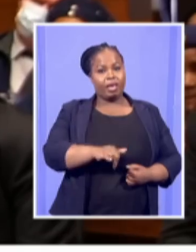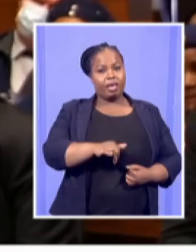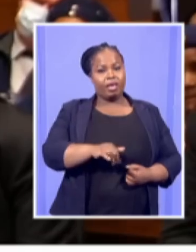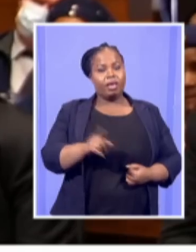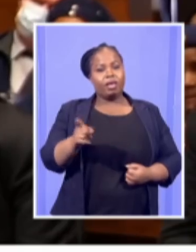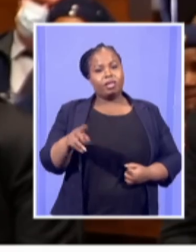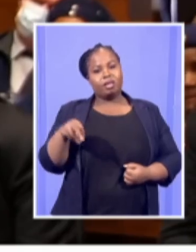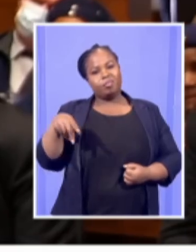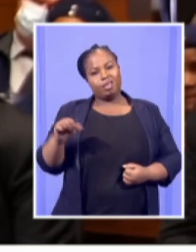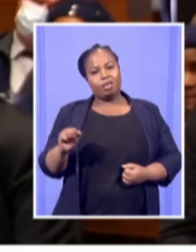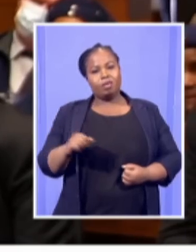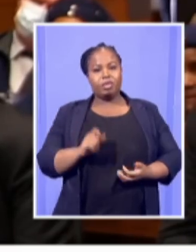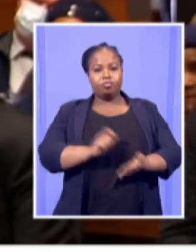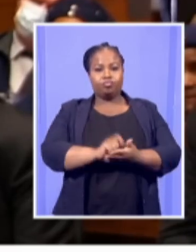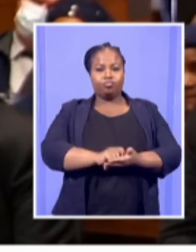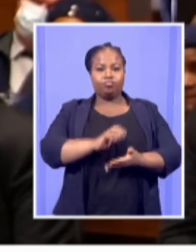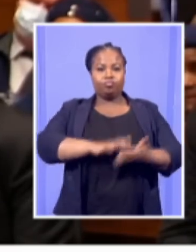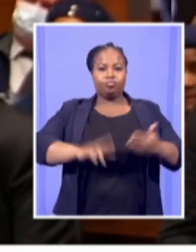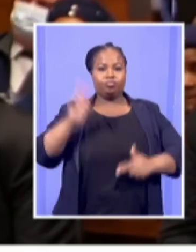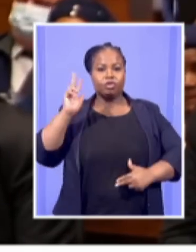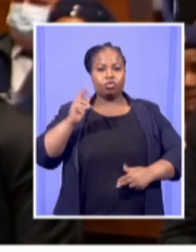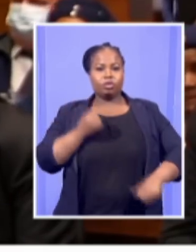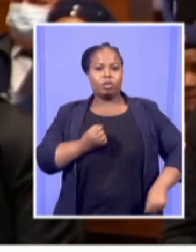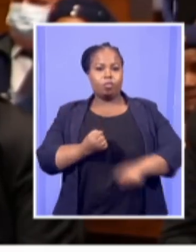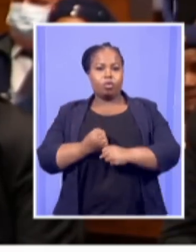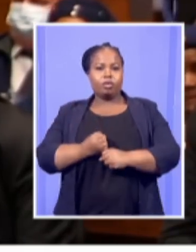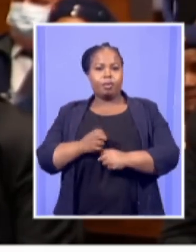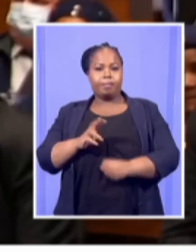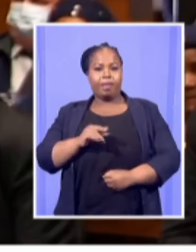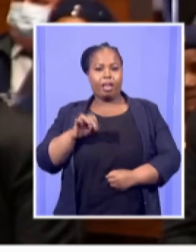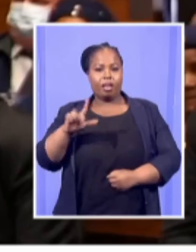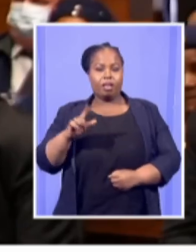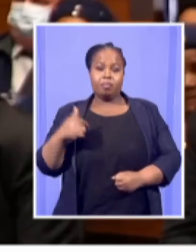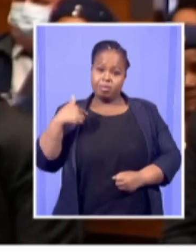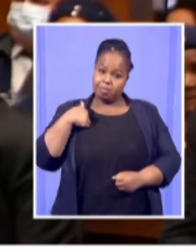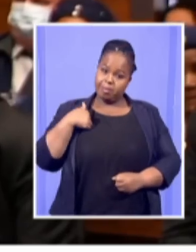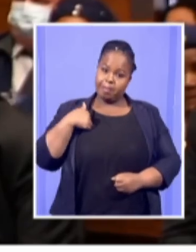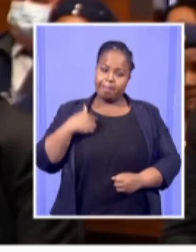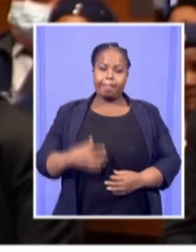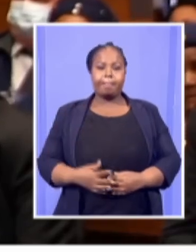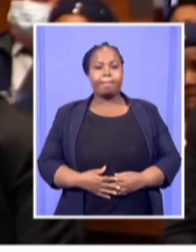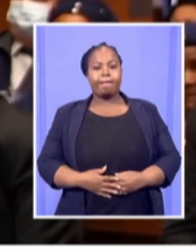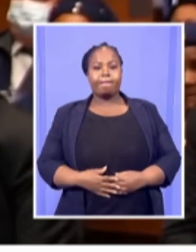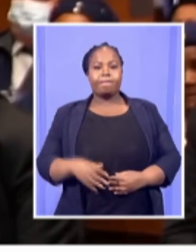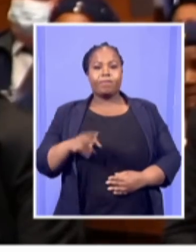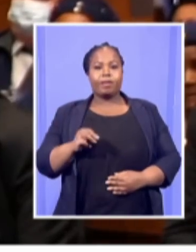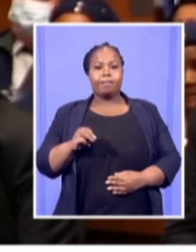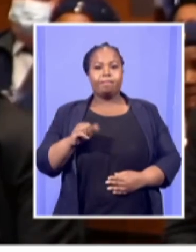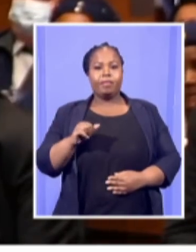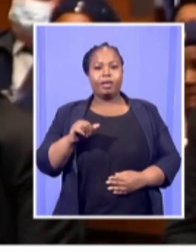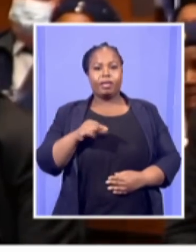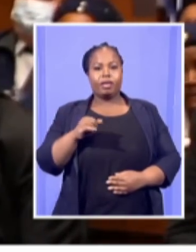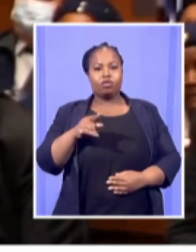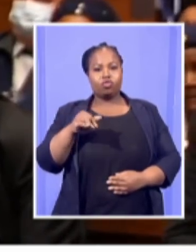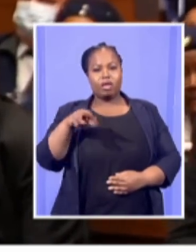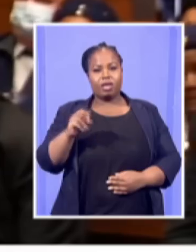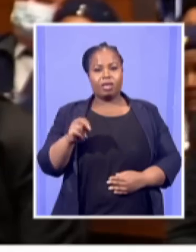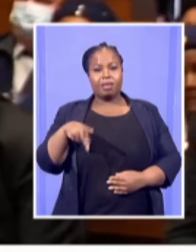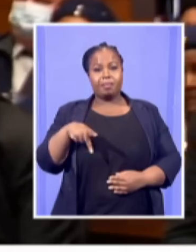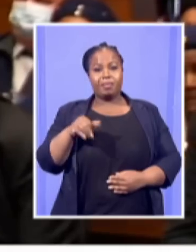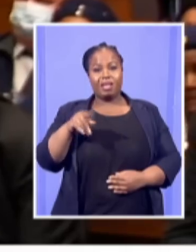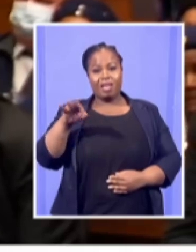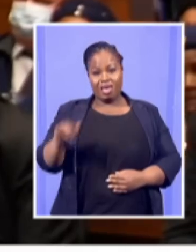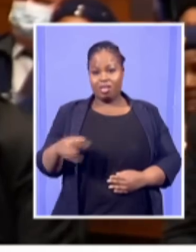this is an affidavit in support of bail. I, the undersigned, Mbalenhle Mthethwa, hereby state